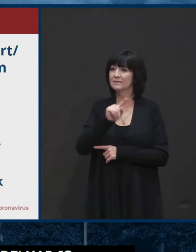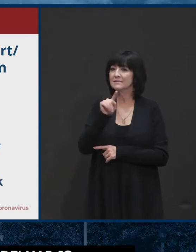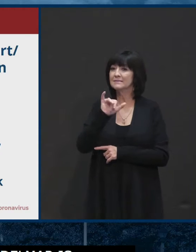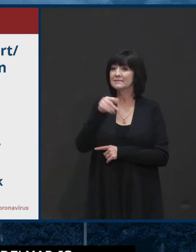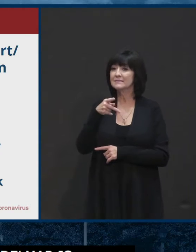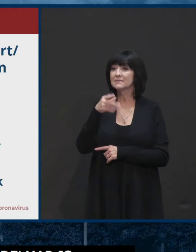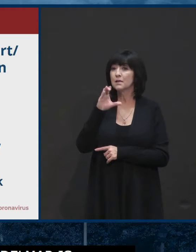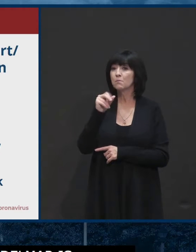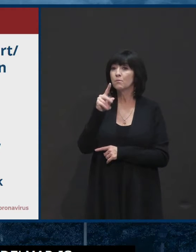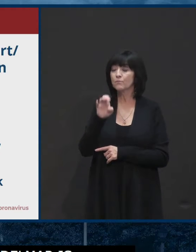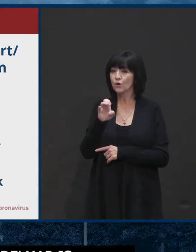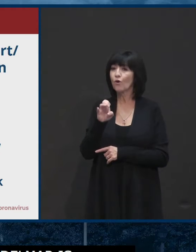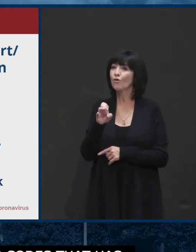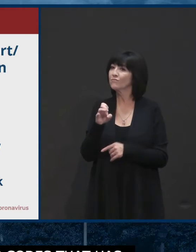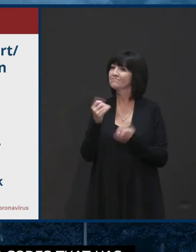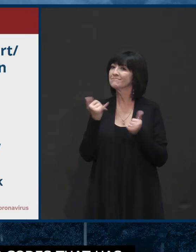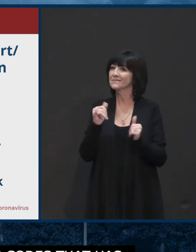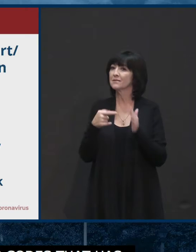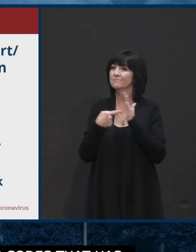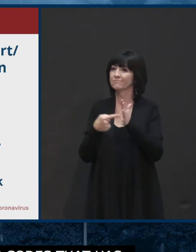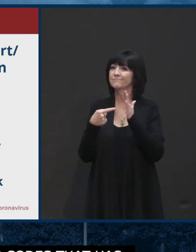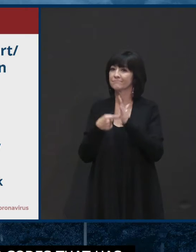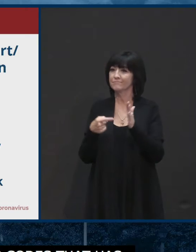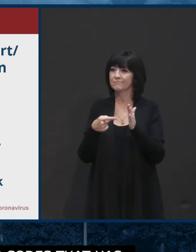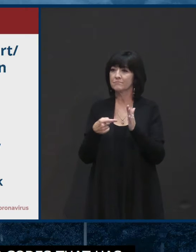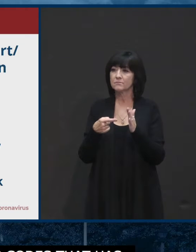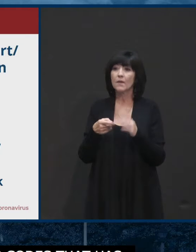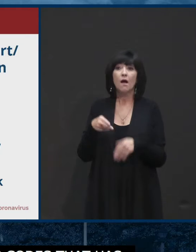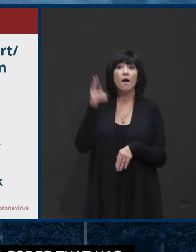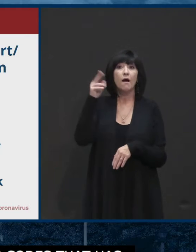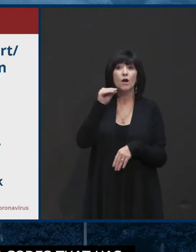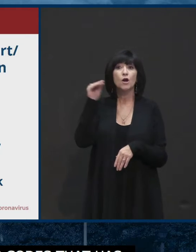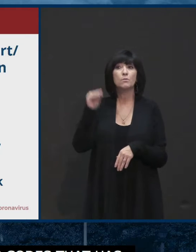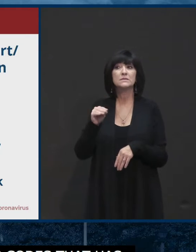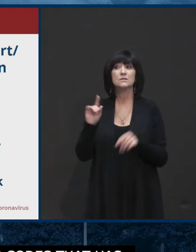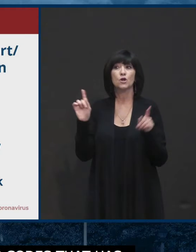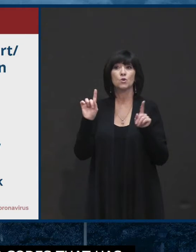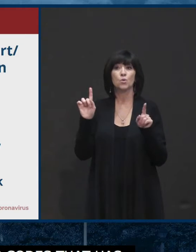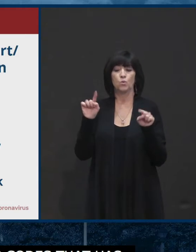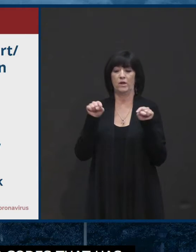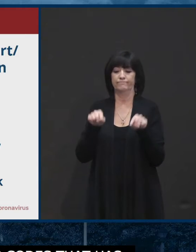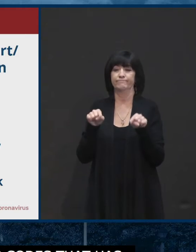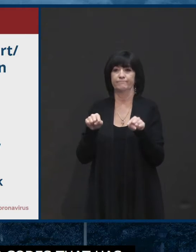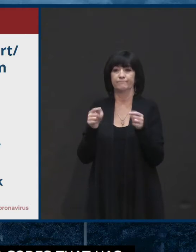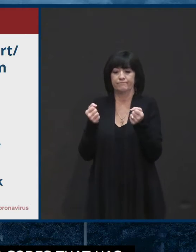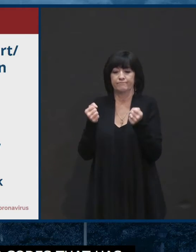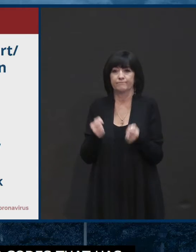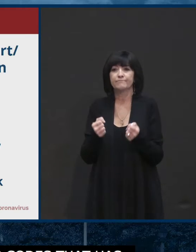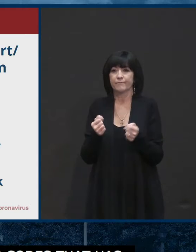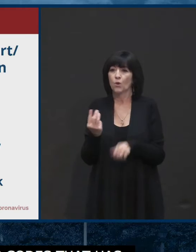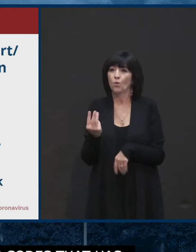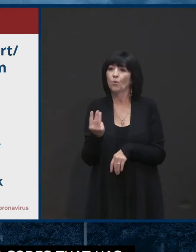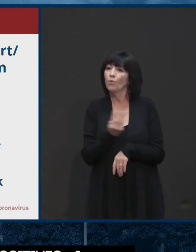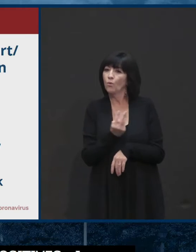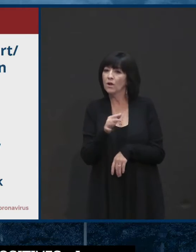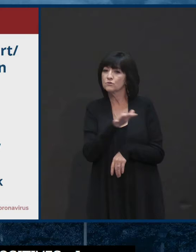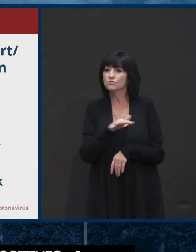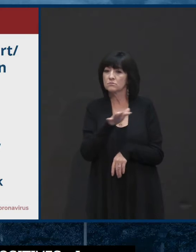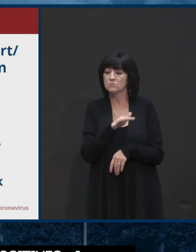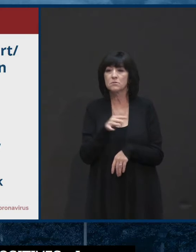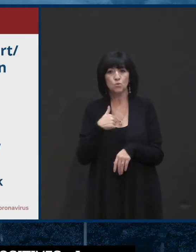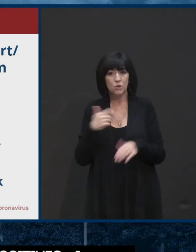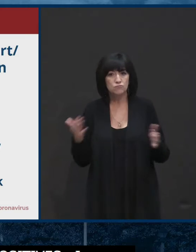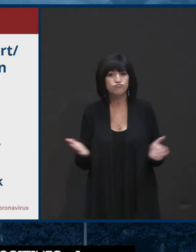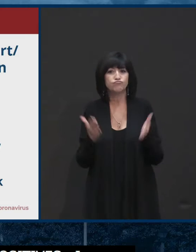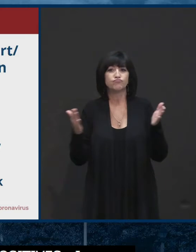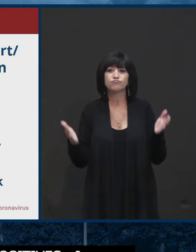percent positive. So appreciate so many people from Western Sussex coming out and getting tested, and we really want to